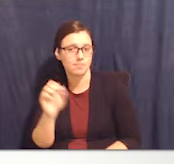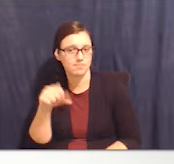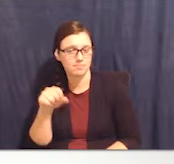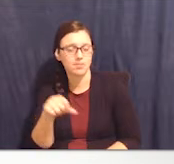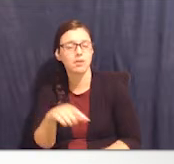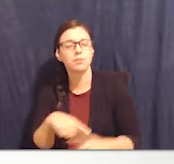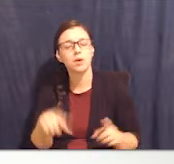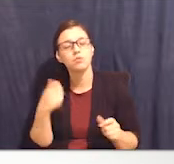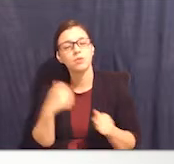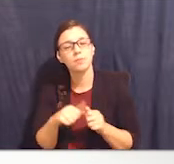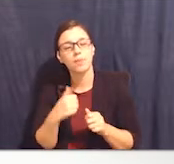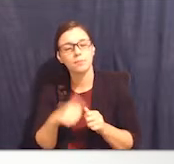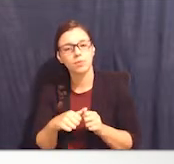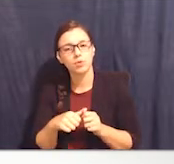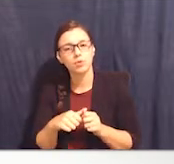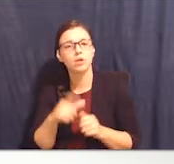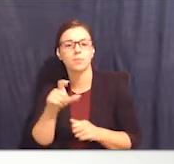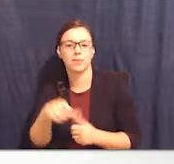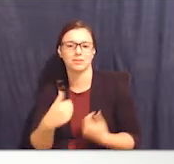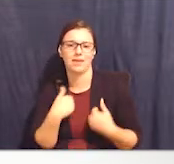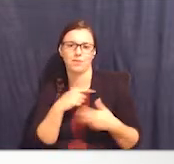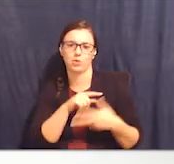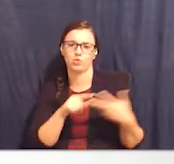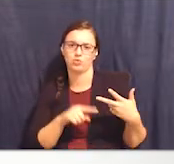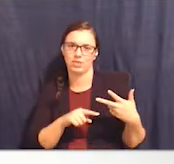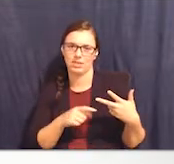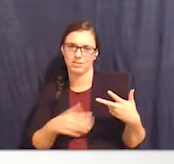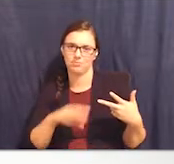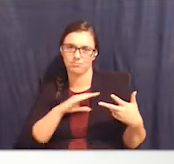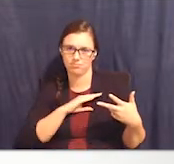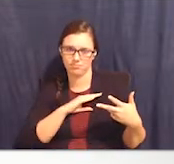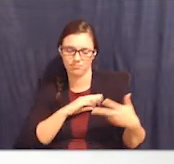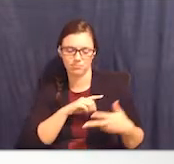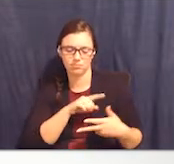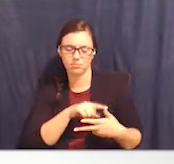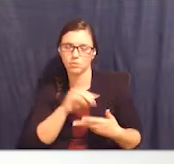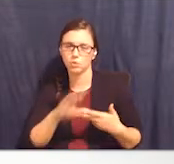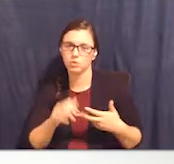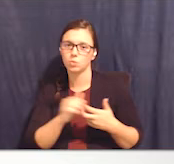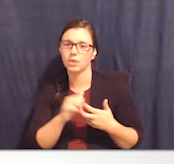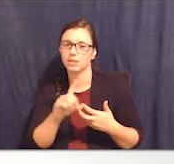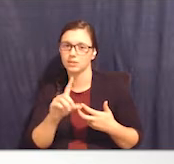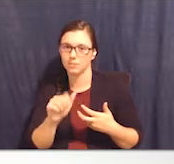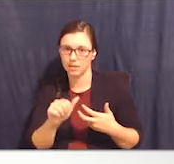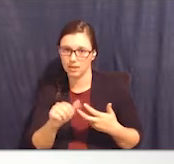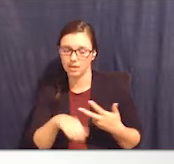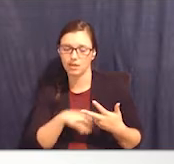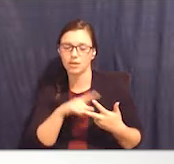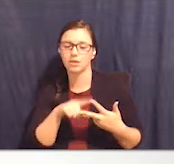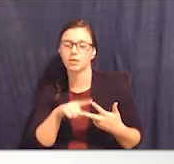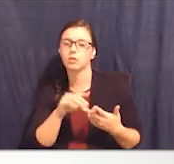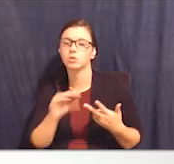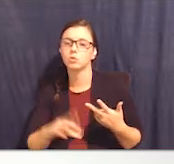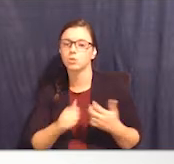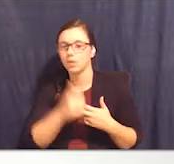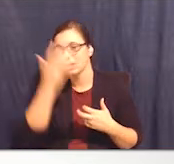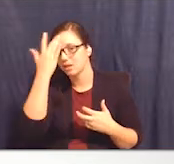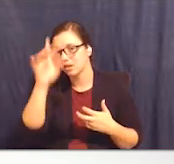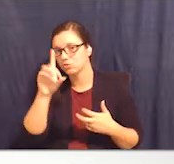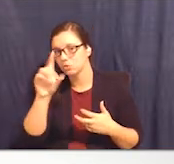them thinking about meaningful personal goals. Now, I don't know about you, but at